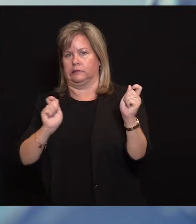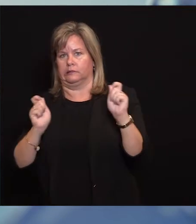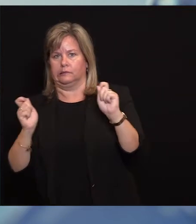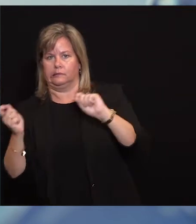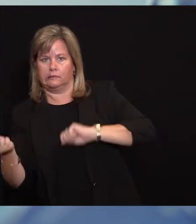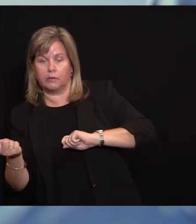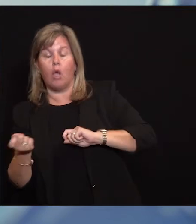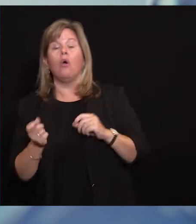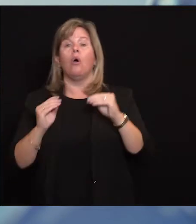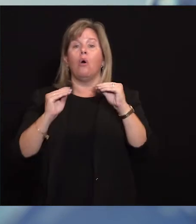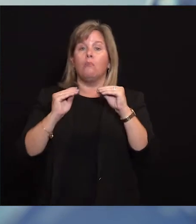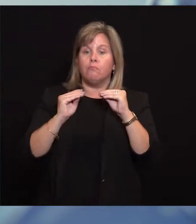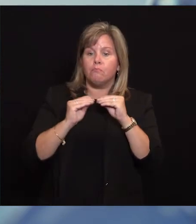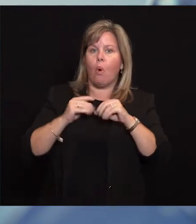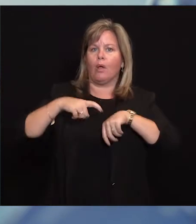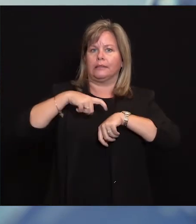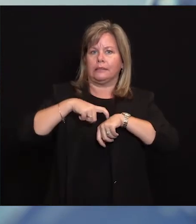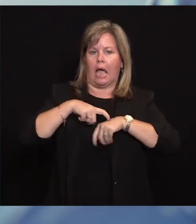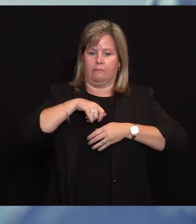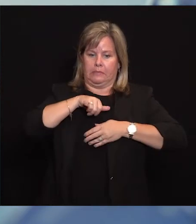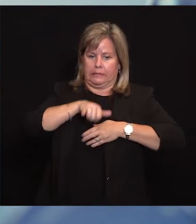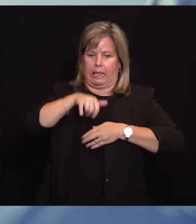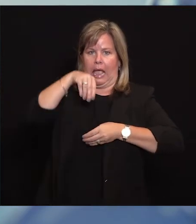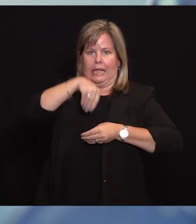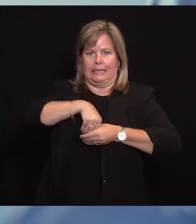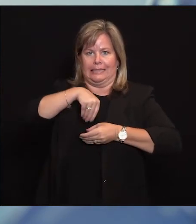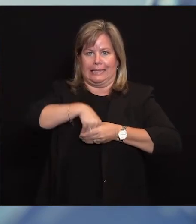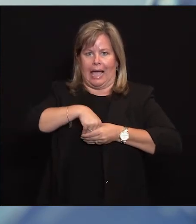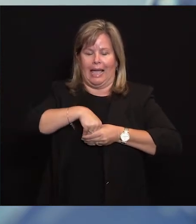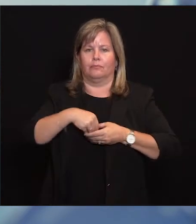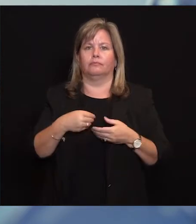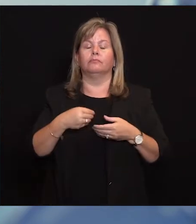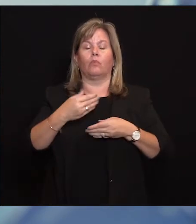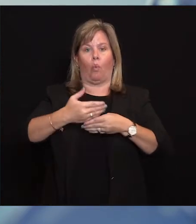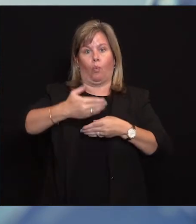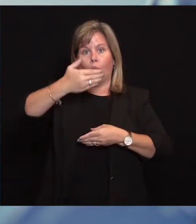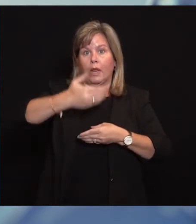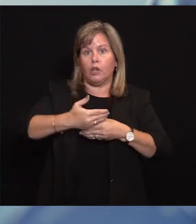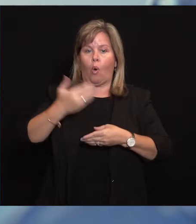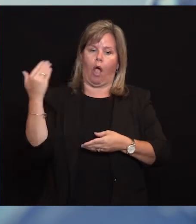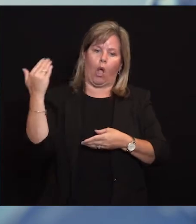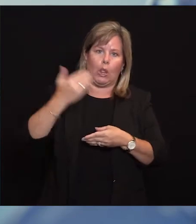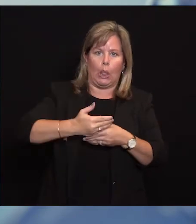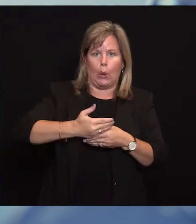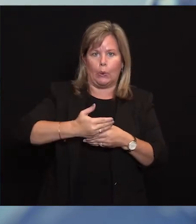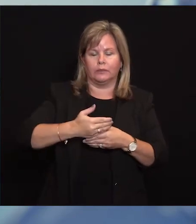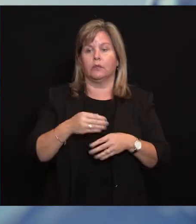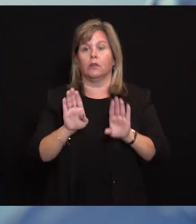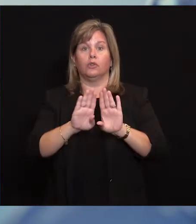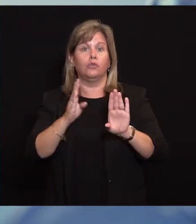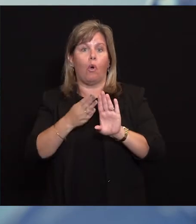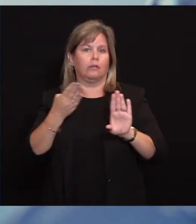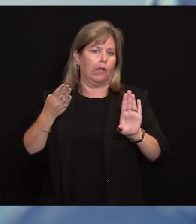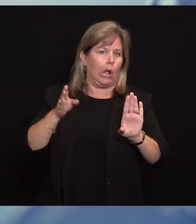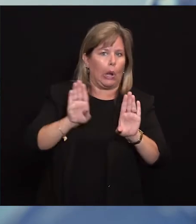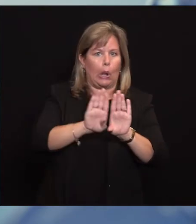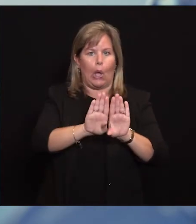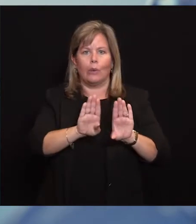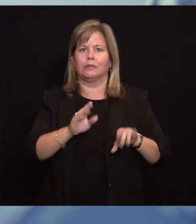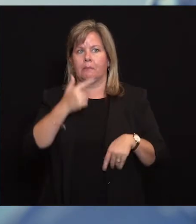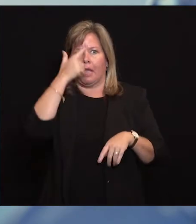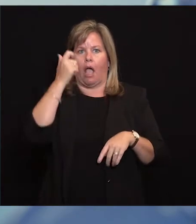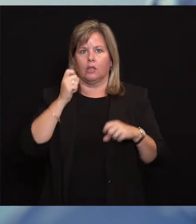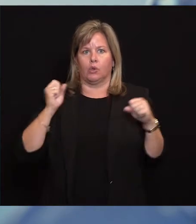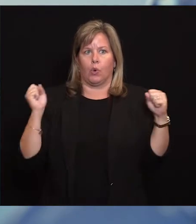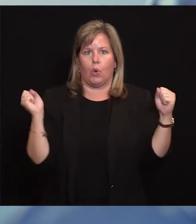are spending more time indoors. Windows and doors are being closed more often, and we know that the